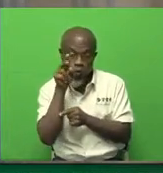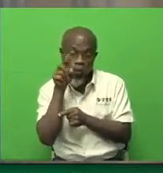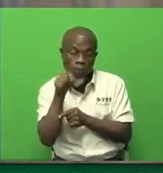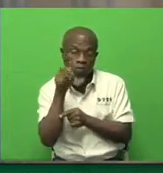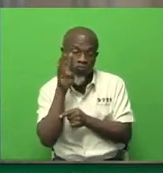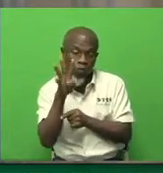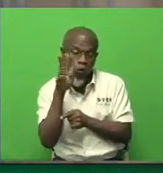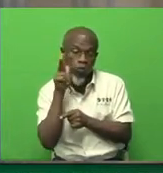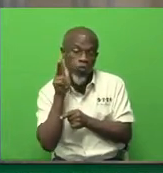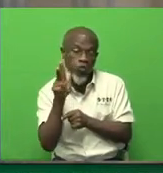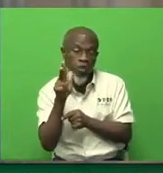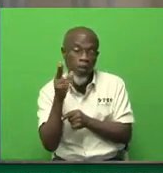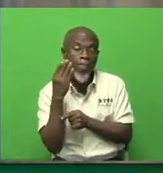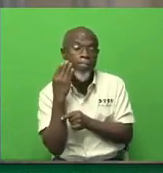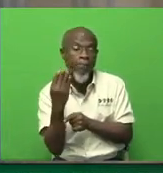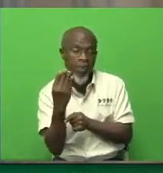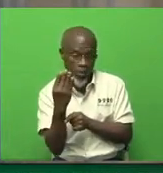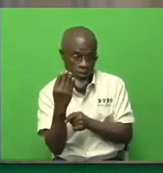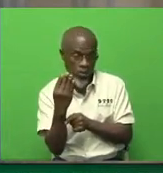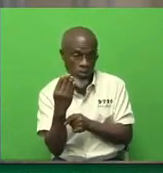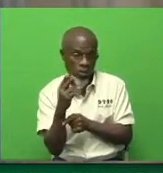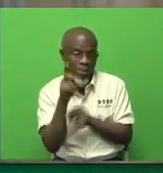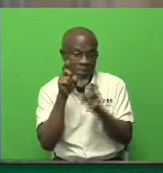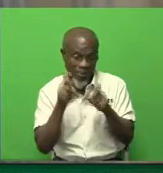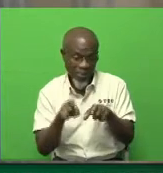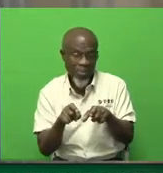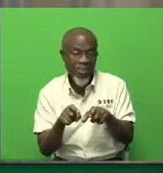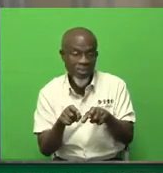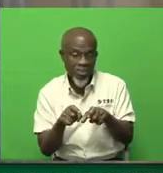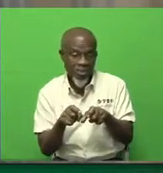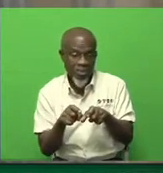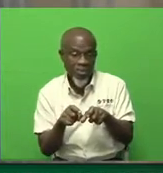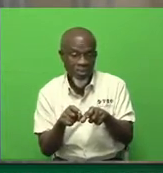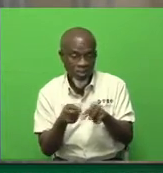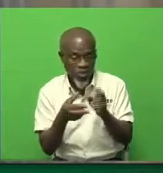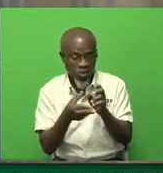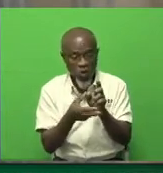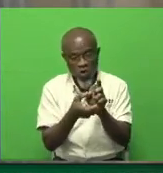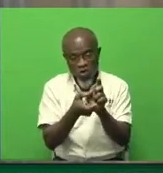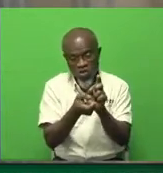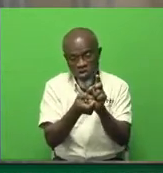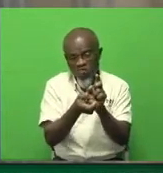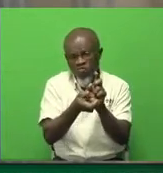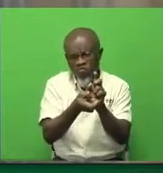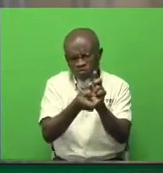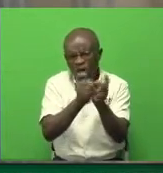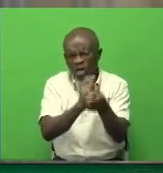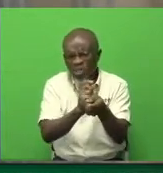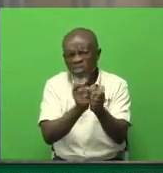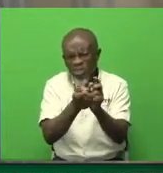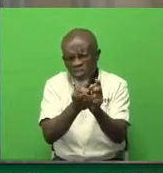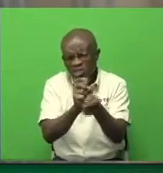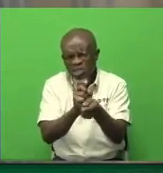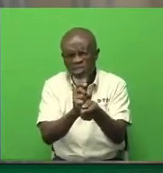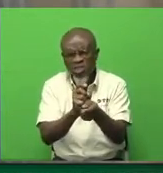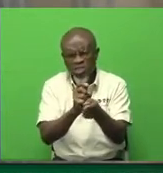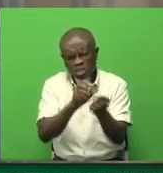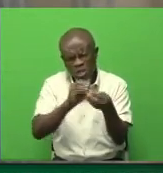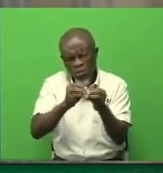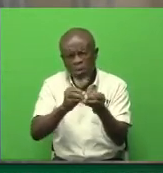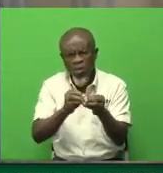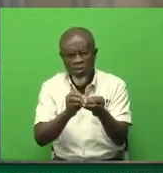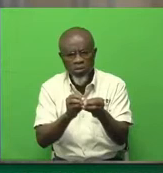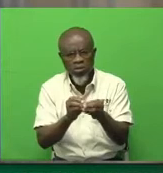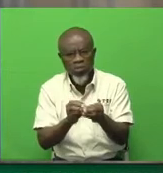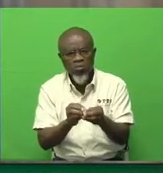listen carefully you know I noted the revised figure for financing the deficit for 2022